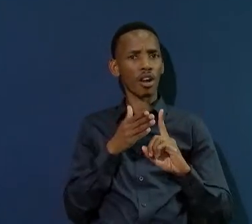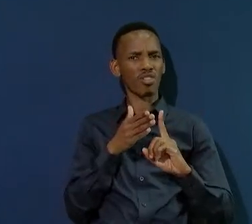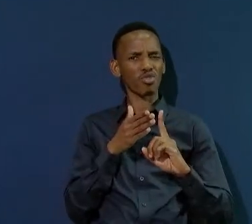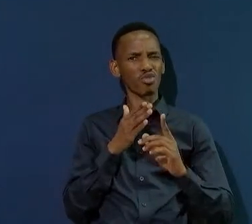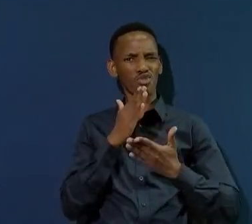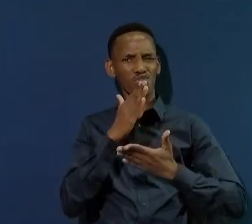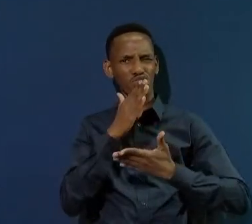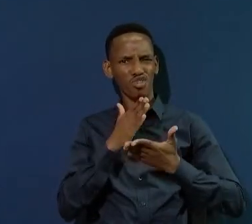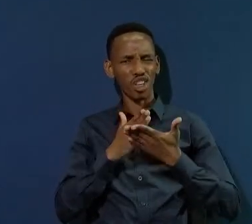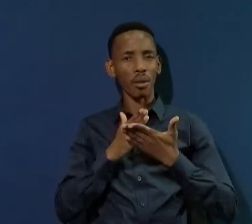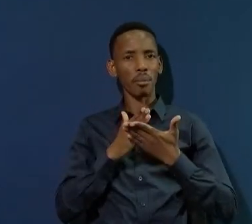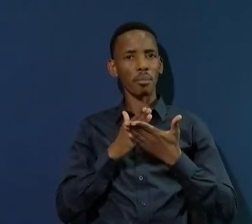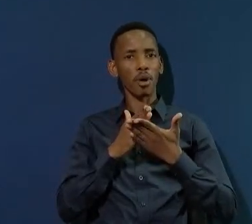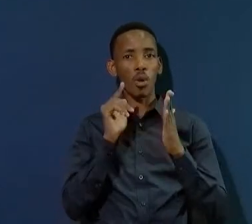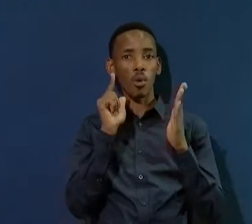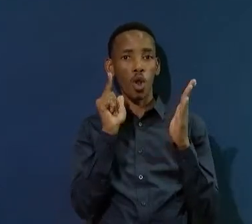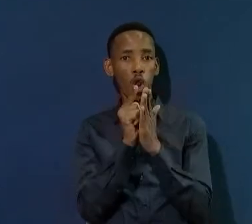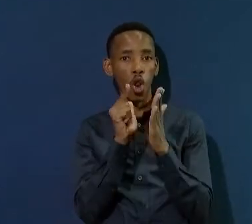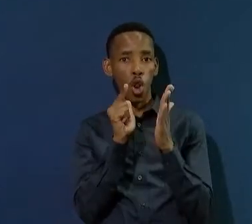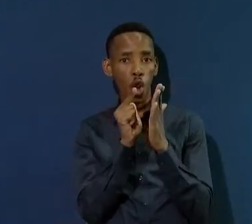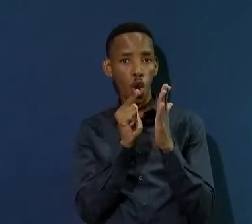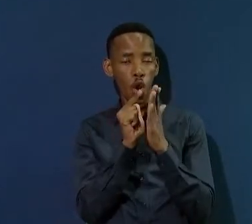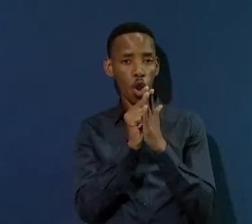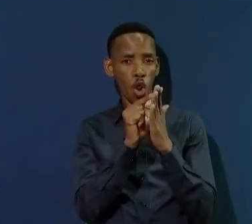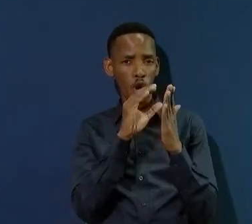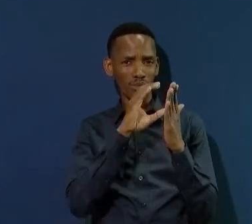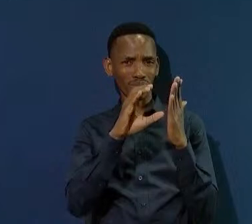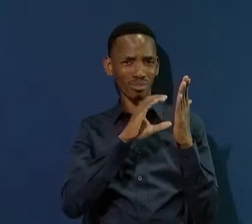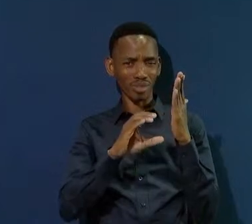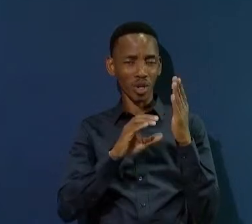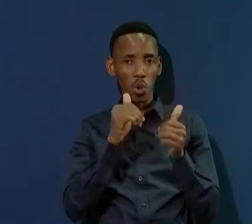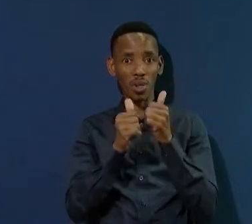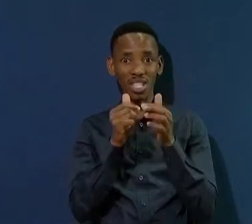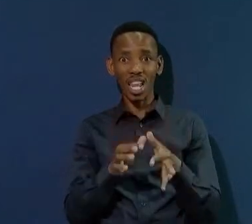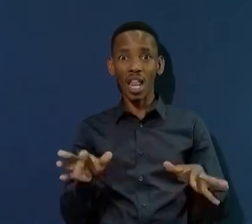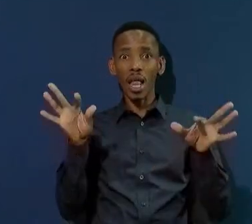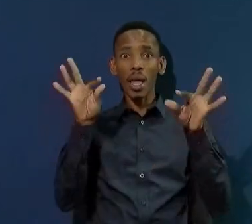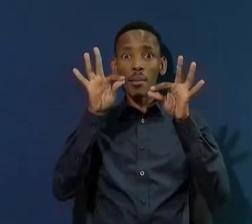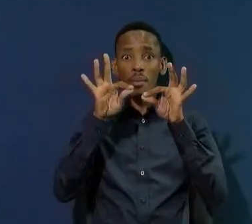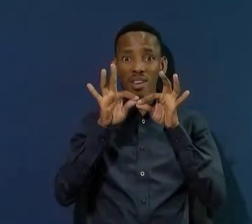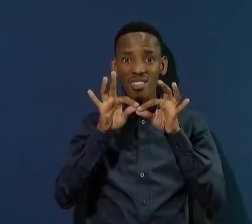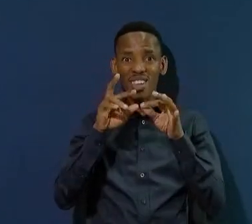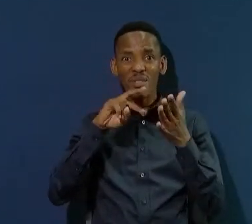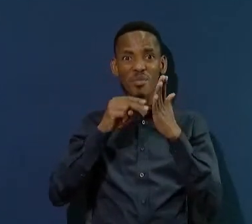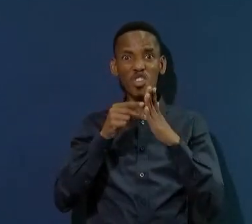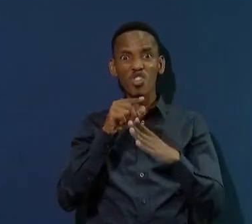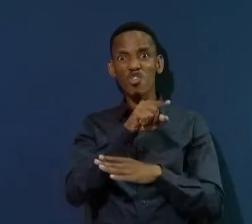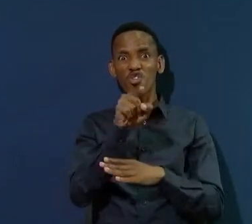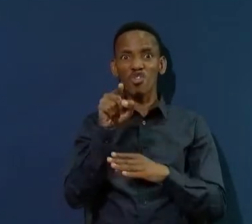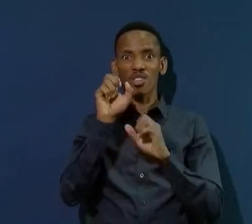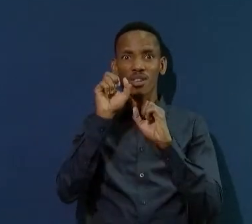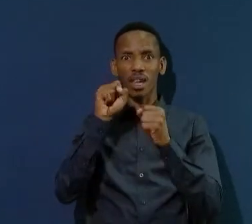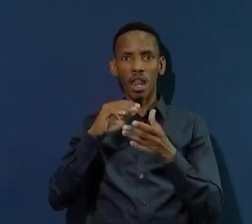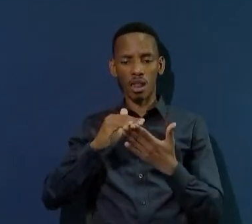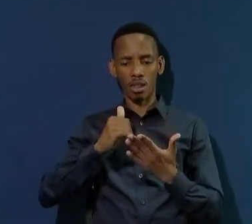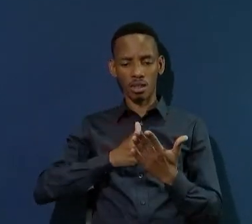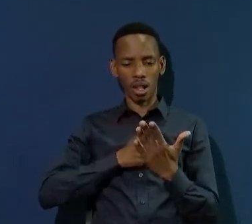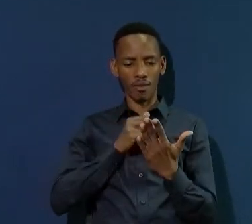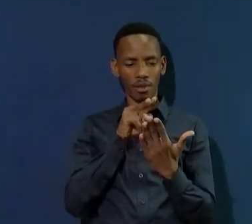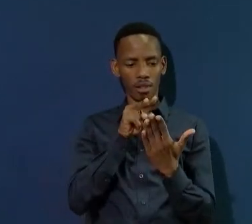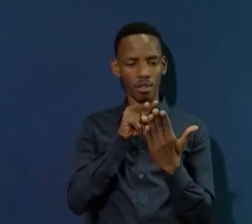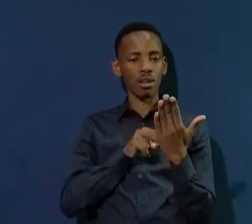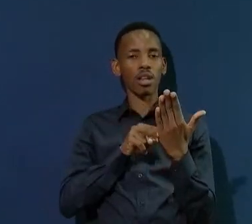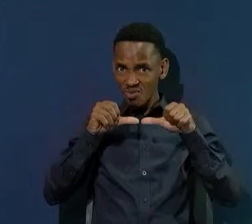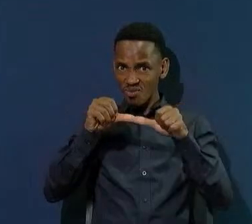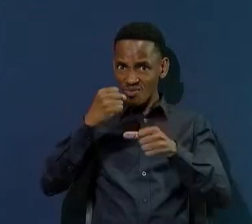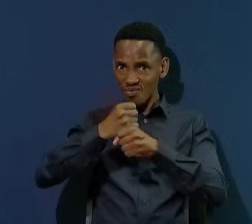dingwe dikarolwana tsa molao motheo tse di botlhokwa gore motho a e ba a ka di itse gore o tlo o ipalle mo bonosing jwa gago o ka dira ka tselentseng jalo